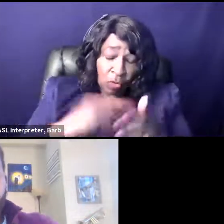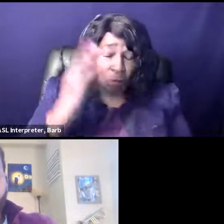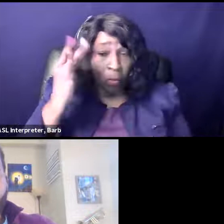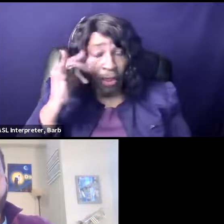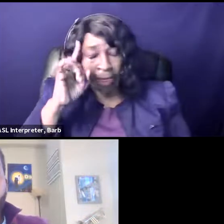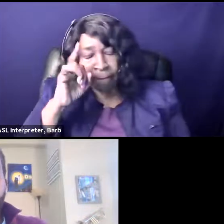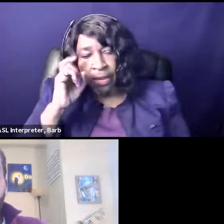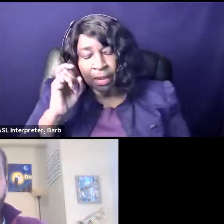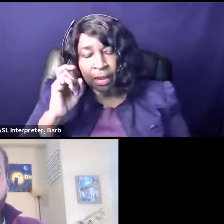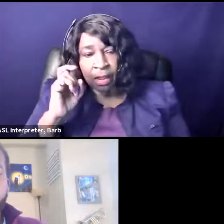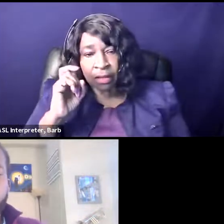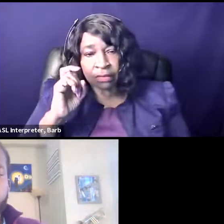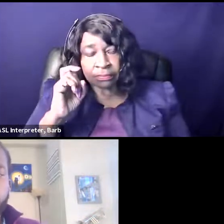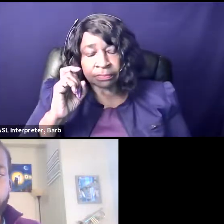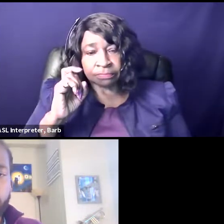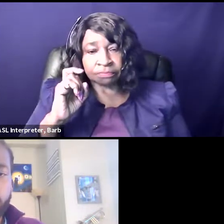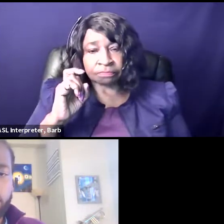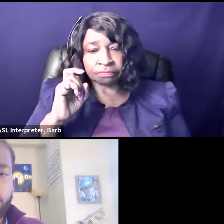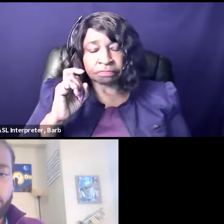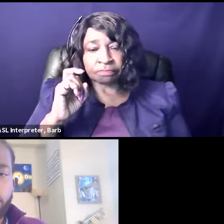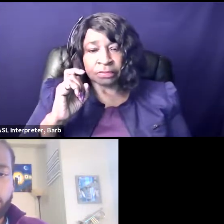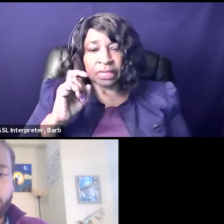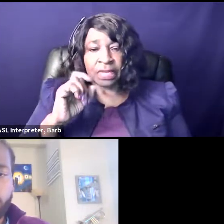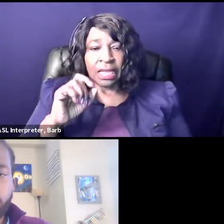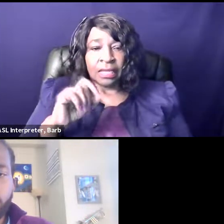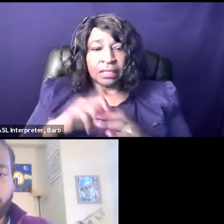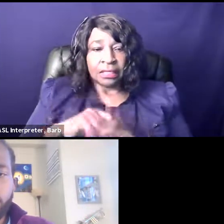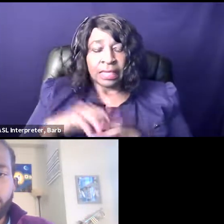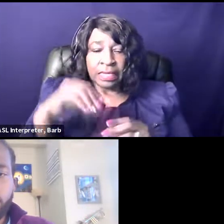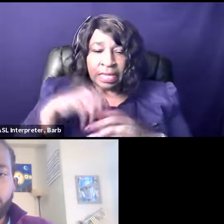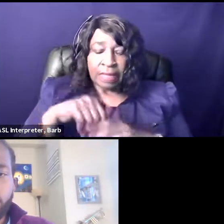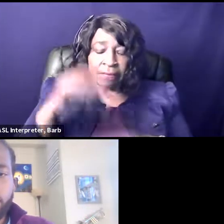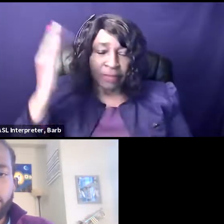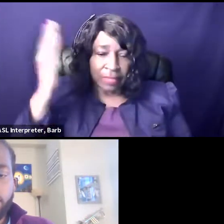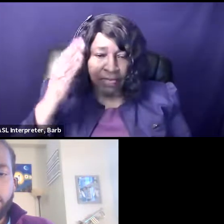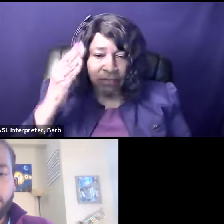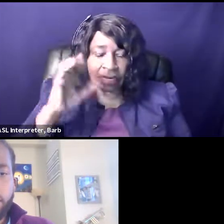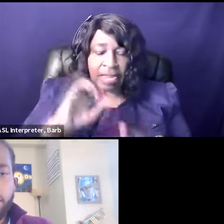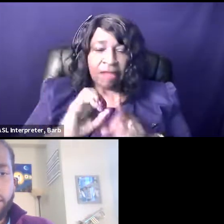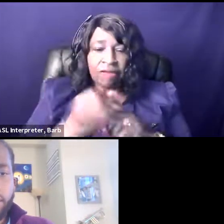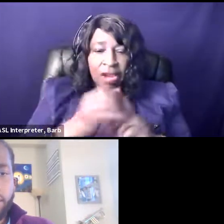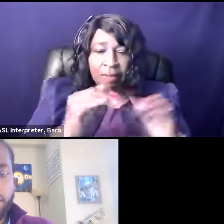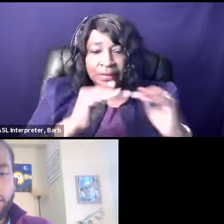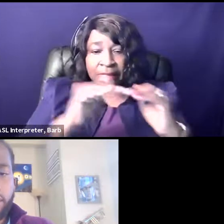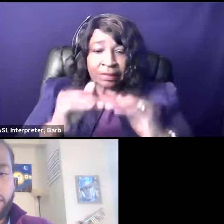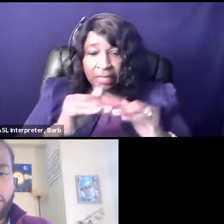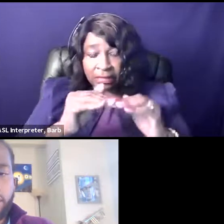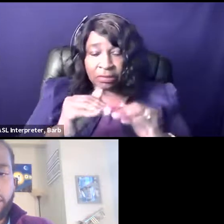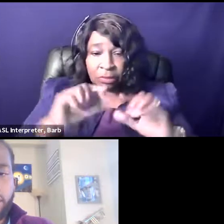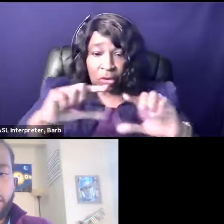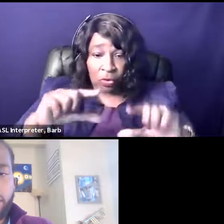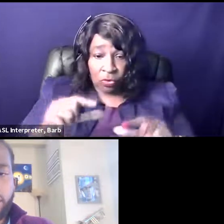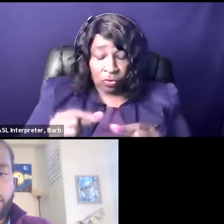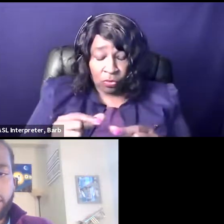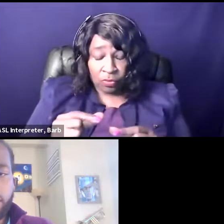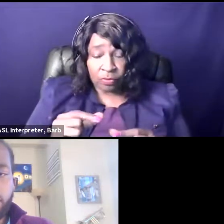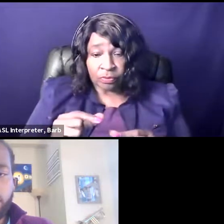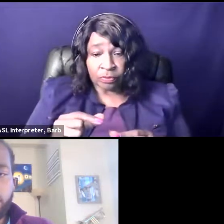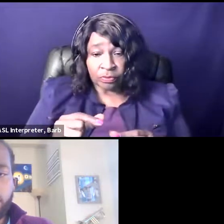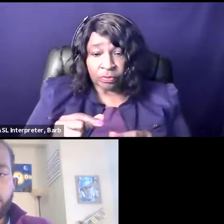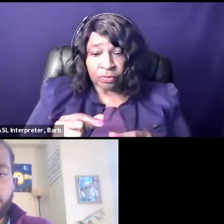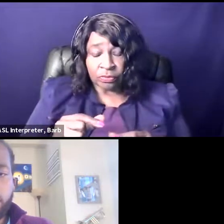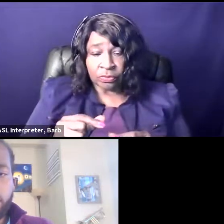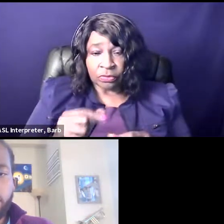because, as I stated in the lecture, environmental justice movement was